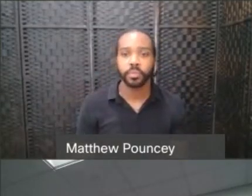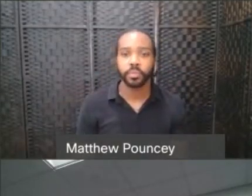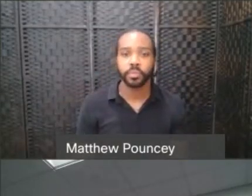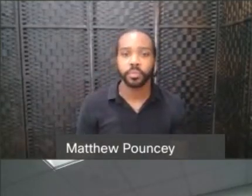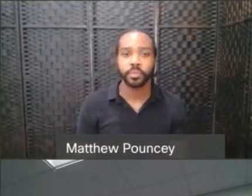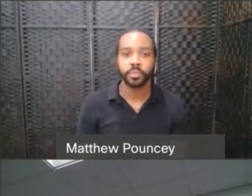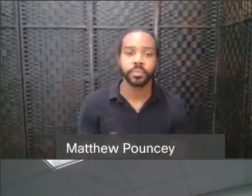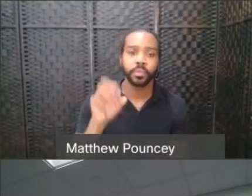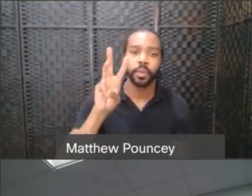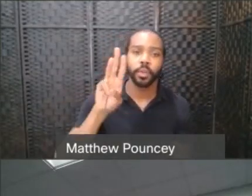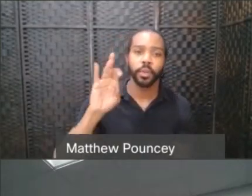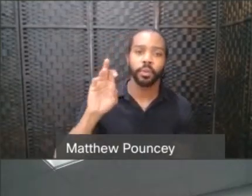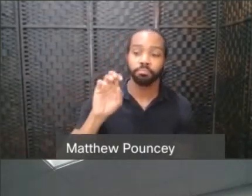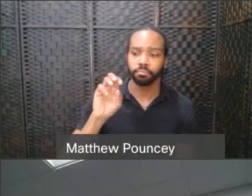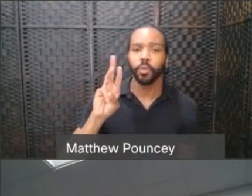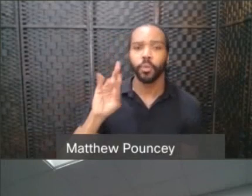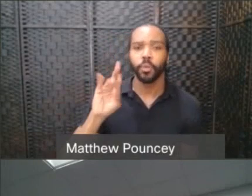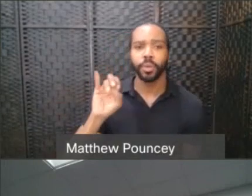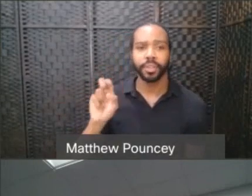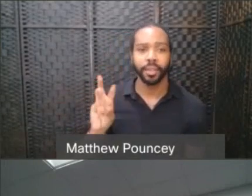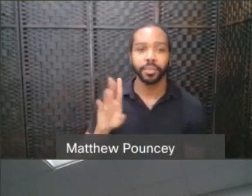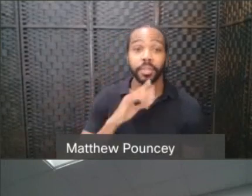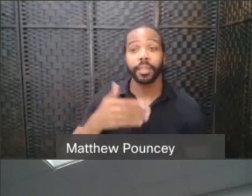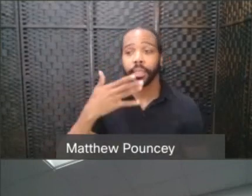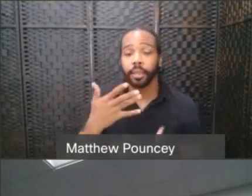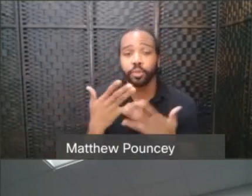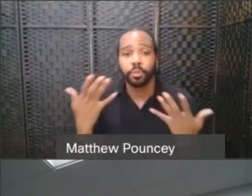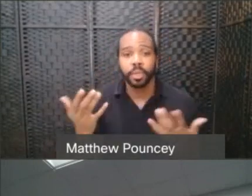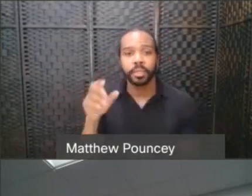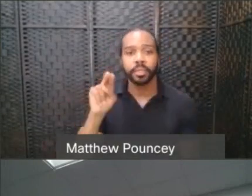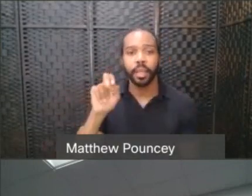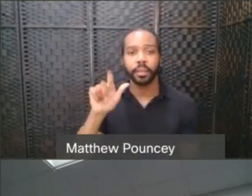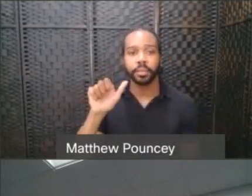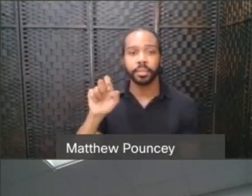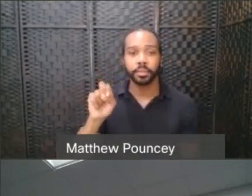Thank you so much, Nelson. We have in the